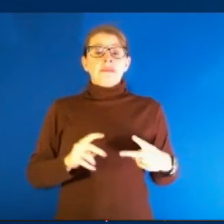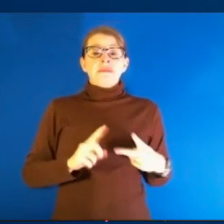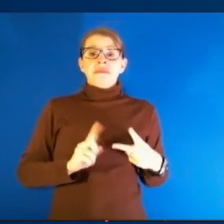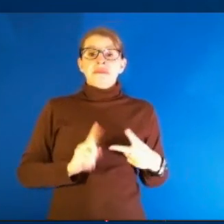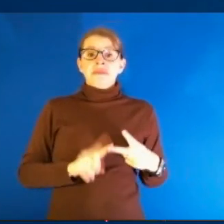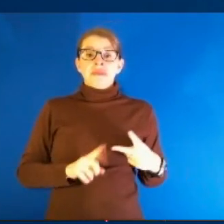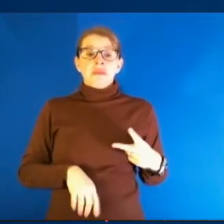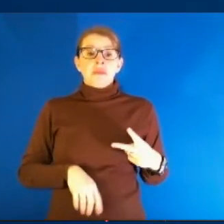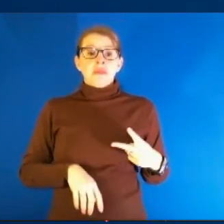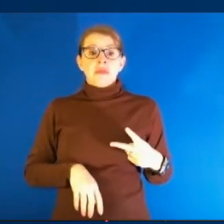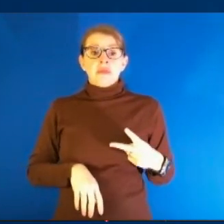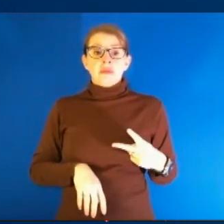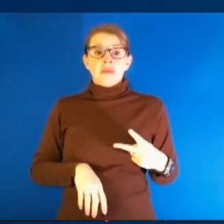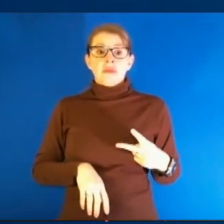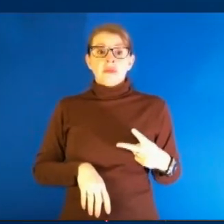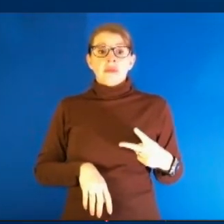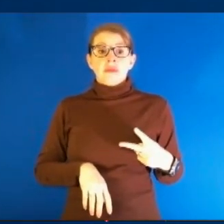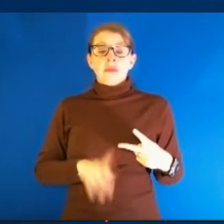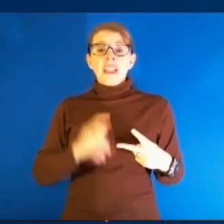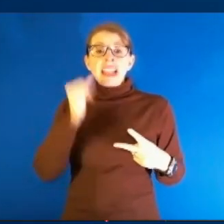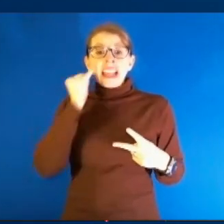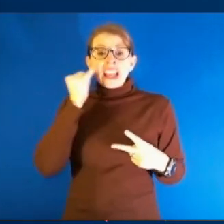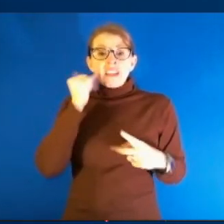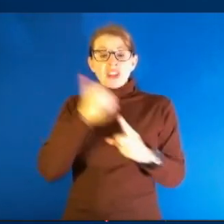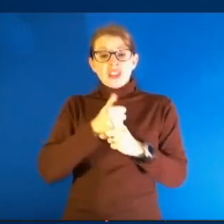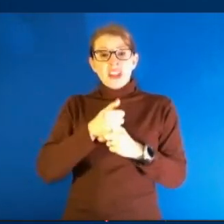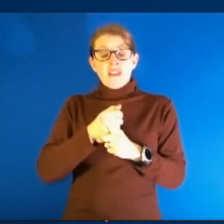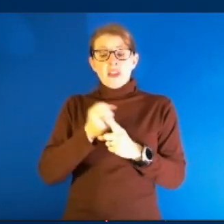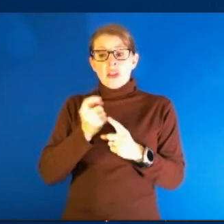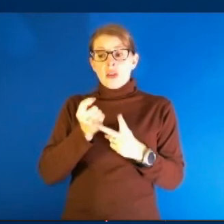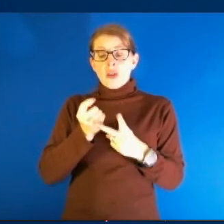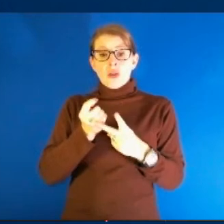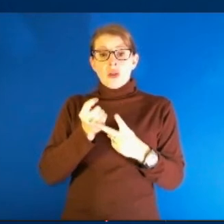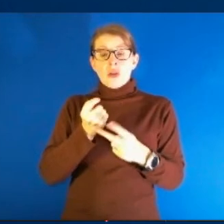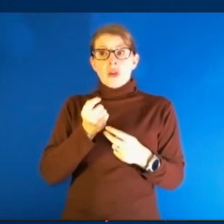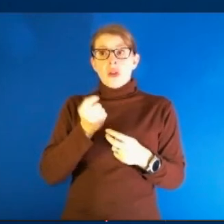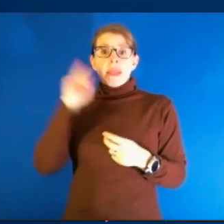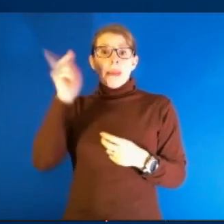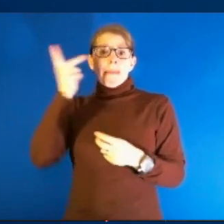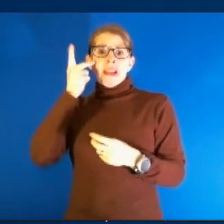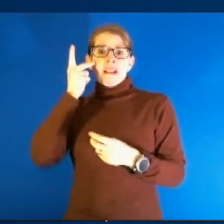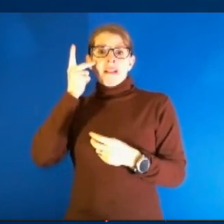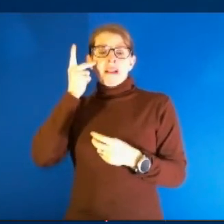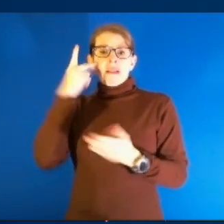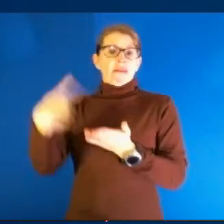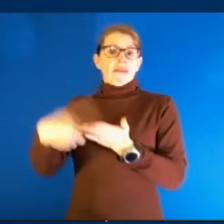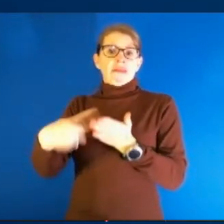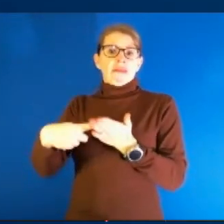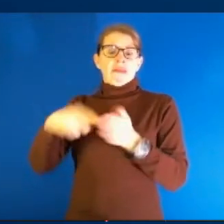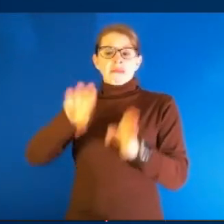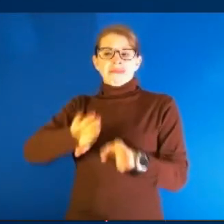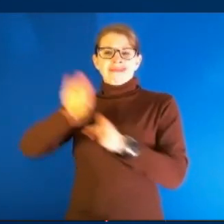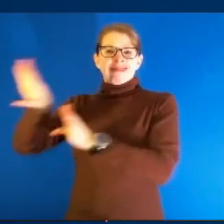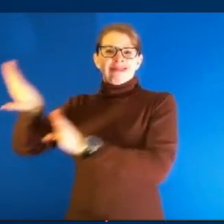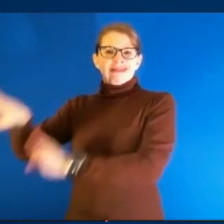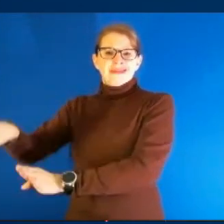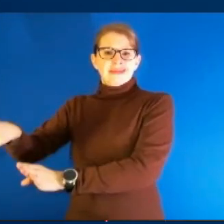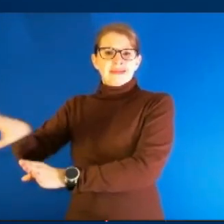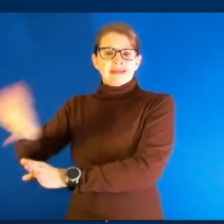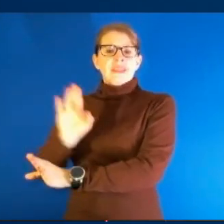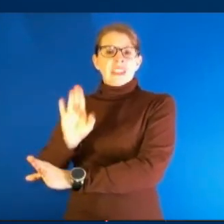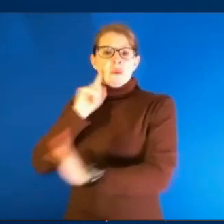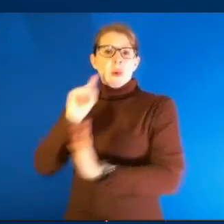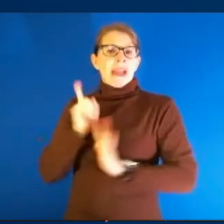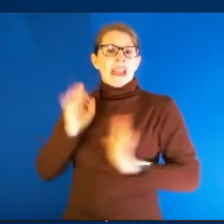at the end of the day, if you just remove the political rhetoric for just a minute